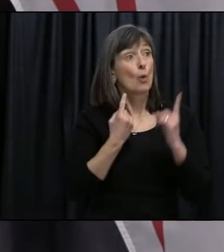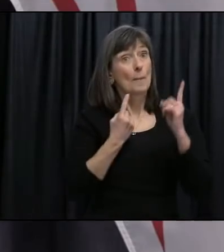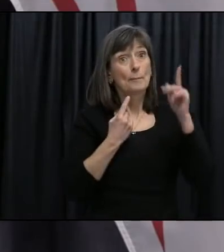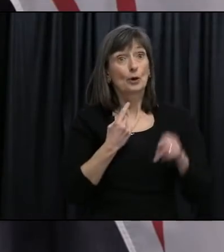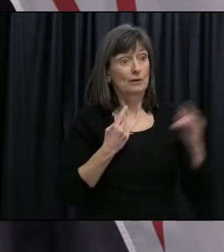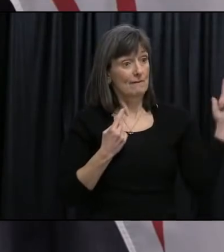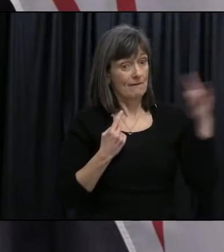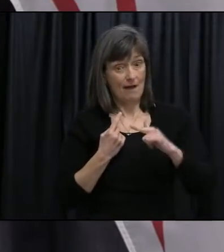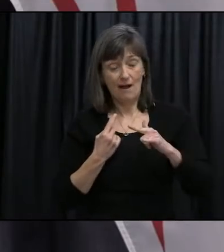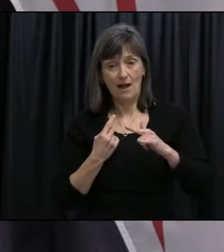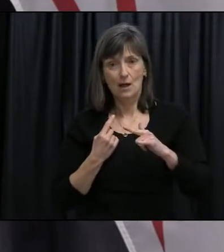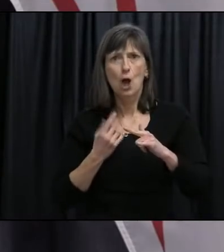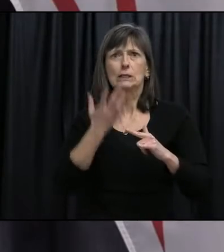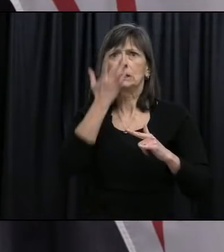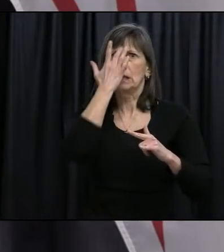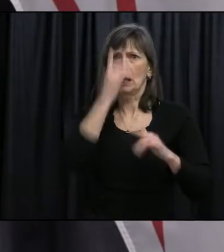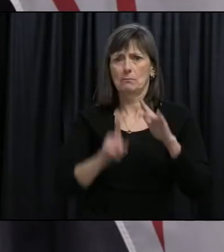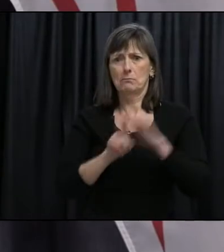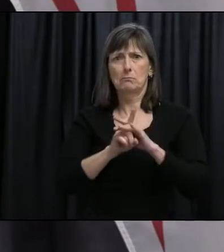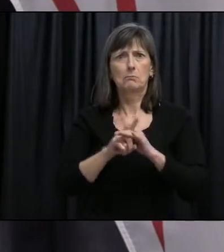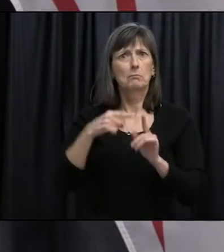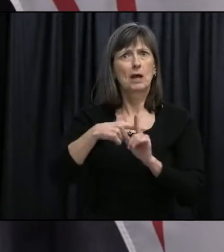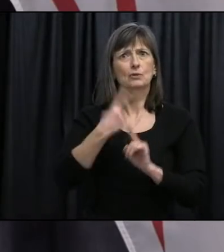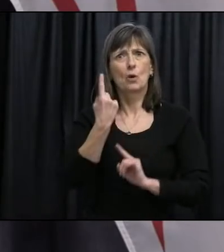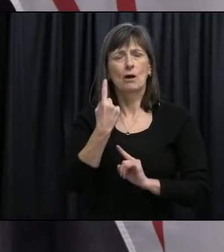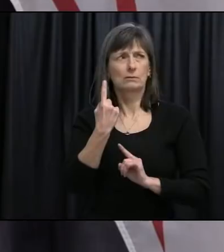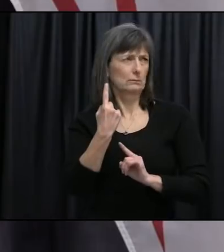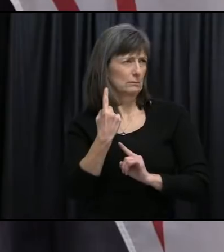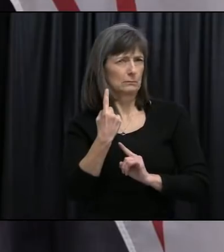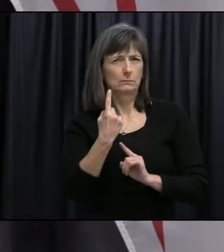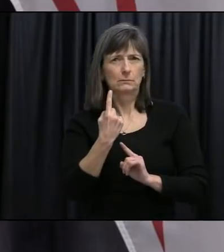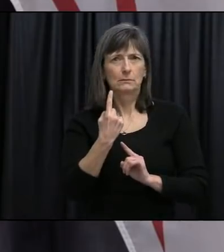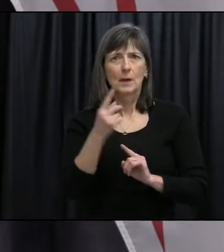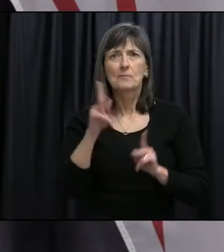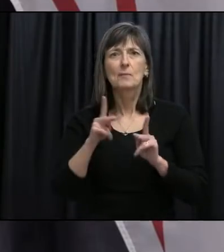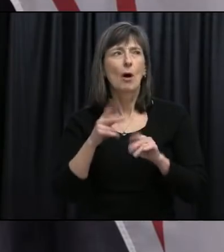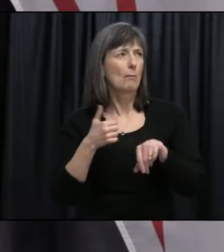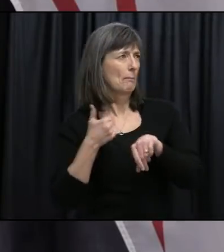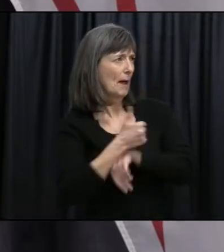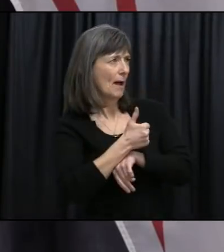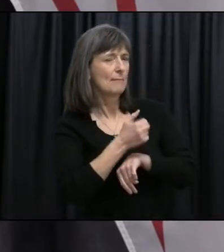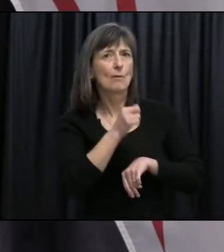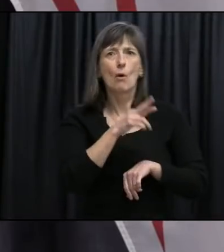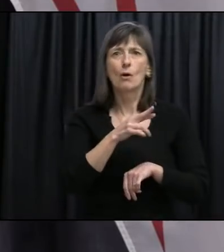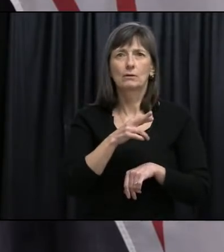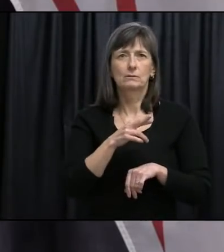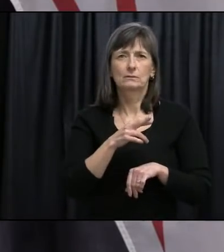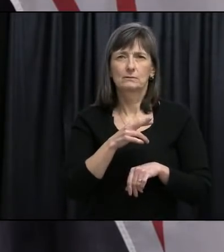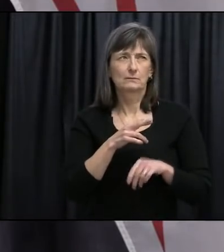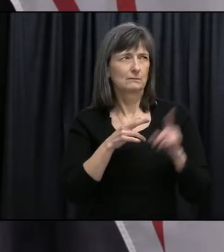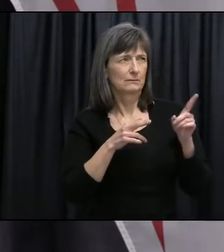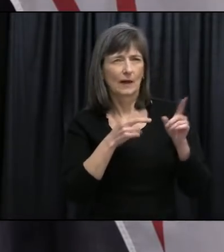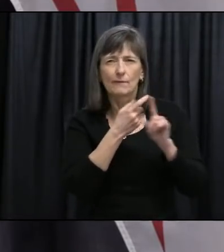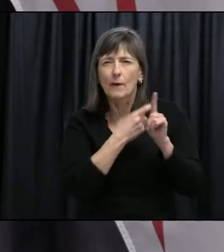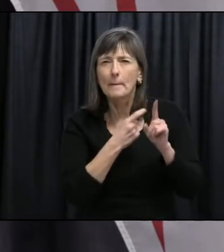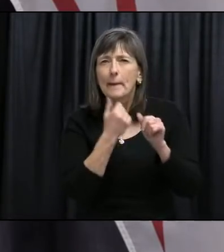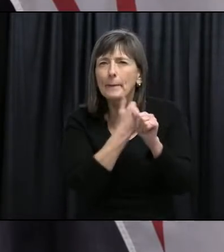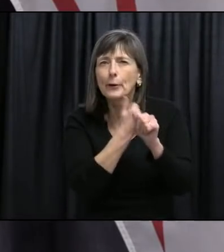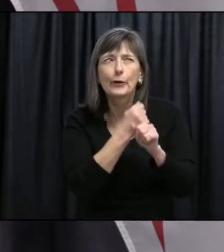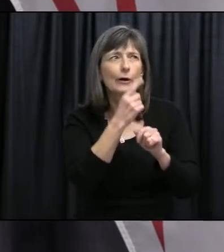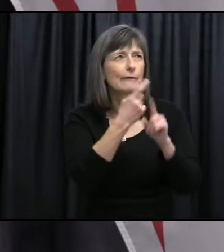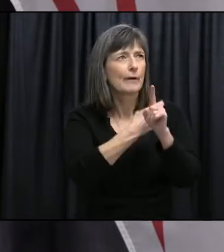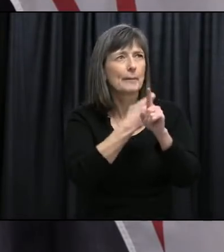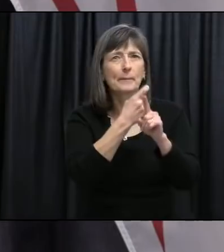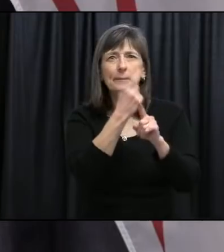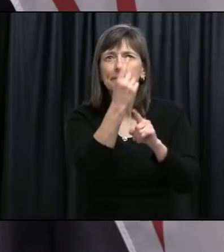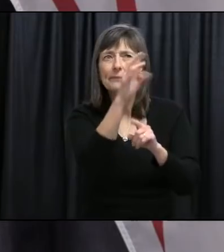made and people coming from a certain area of the world have been stigmatized because of that. It's not